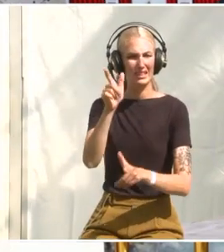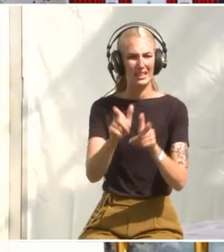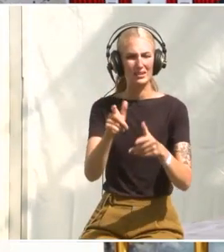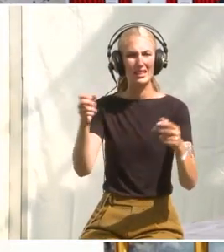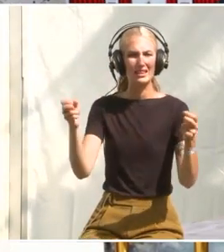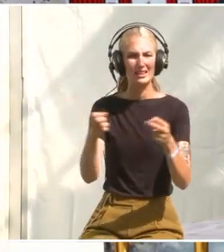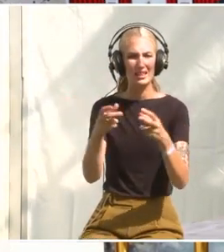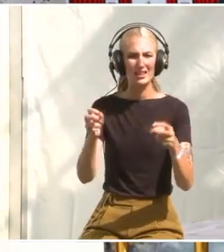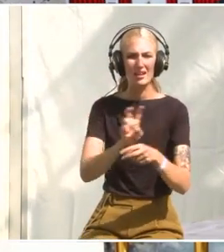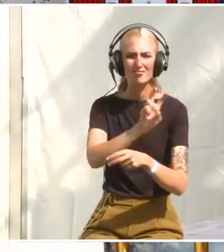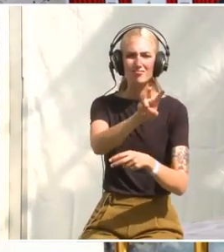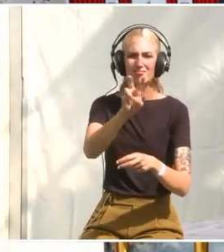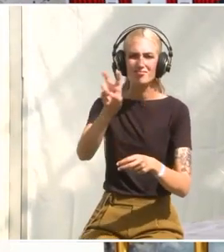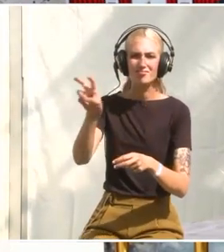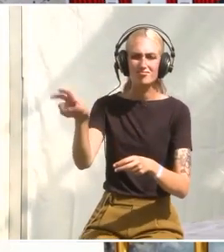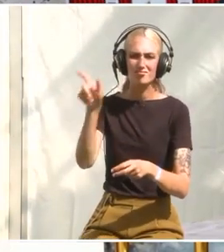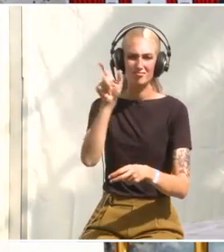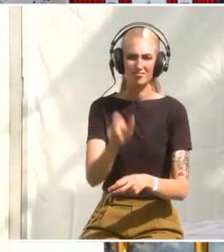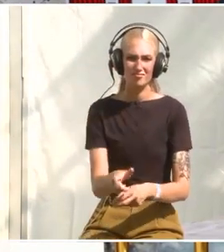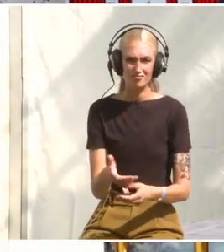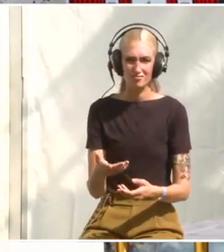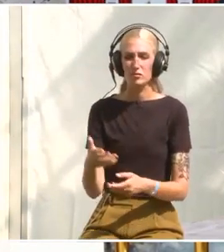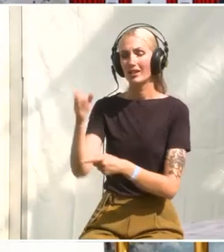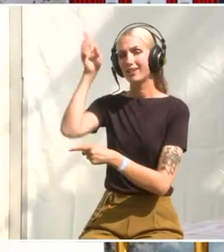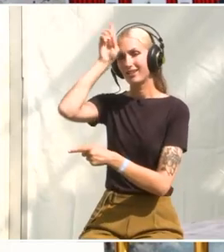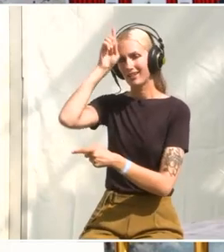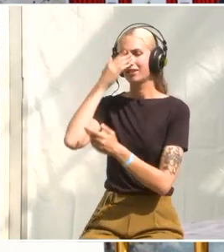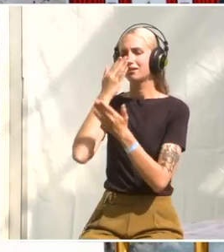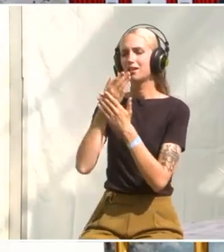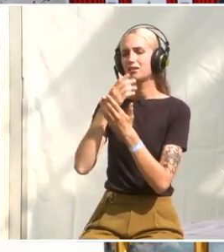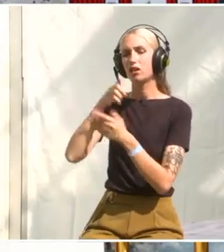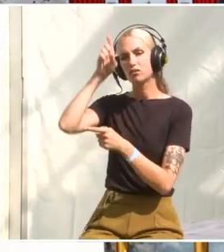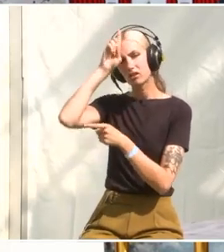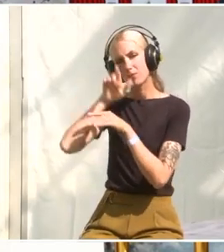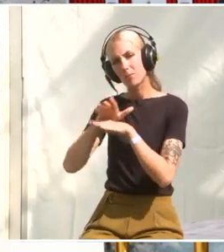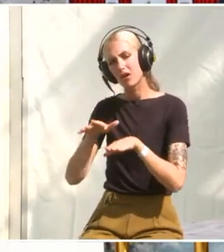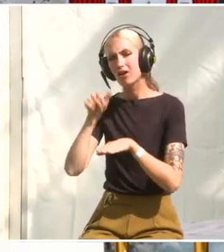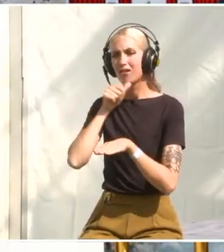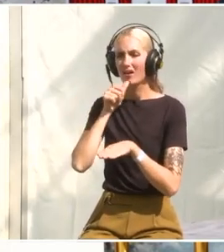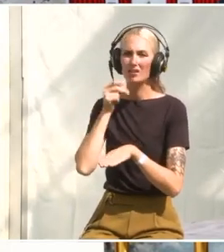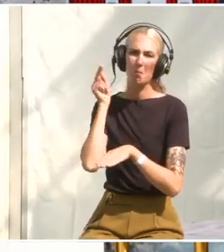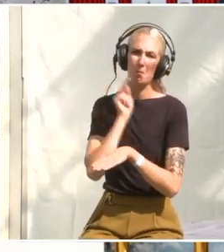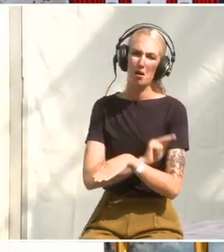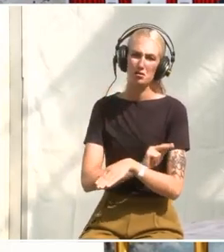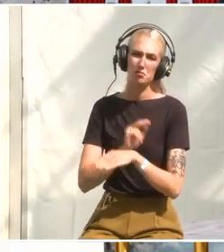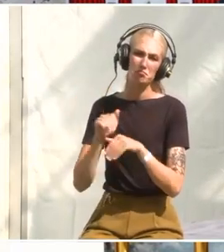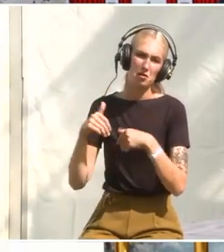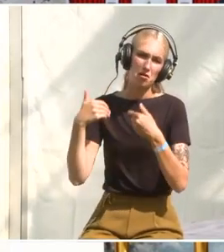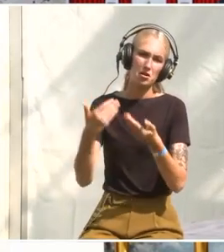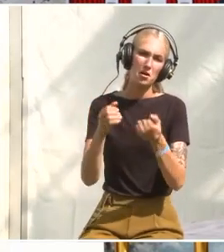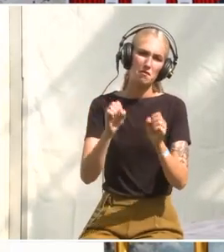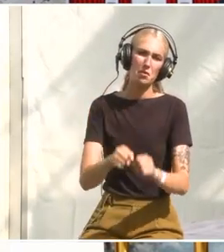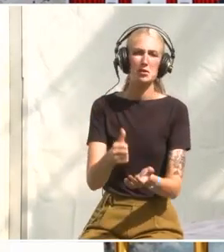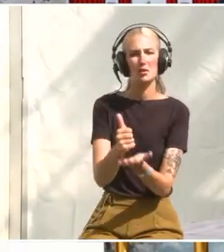digital nomad lifestyle. When you get a salary from a country like Germany or even Estonia, maybe this will afford you a middle